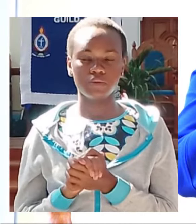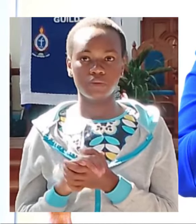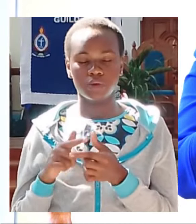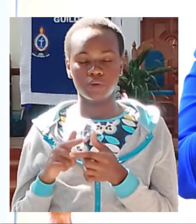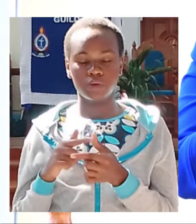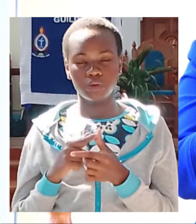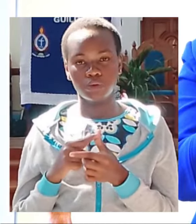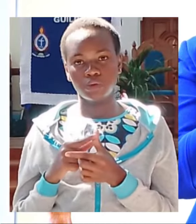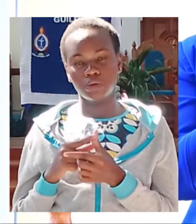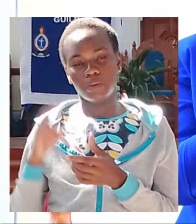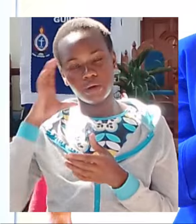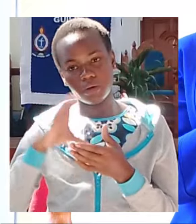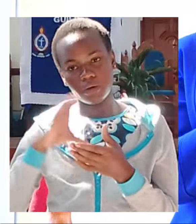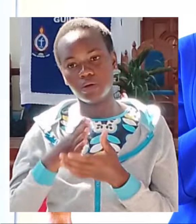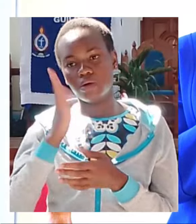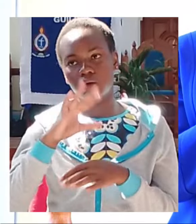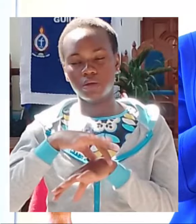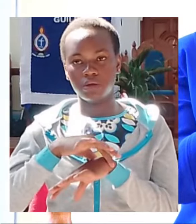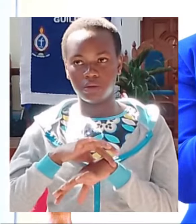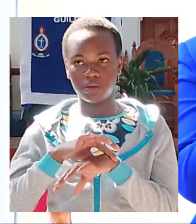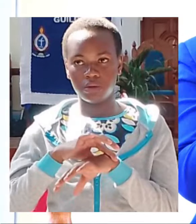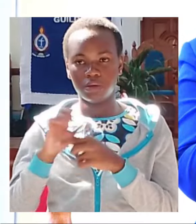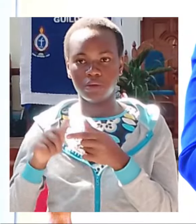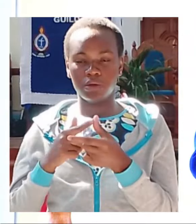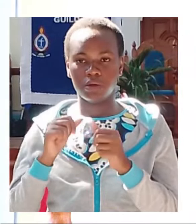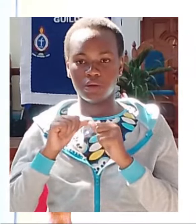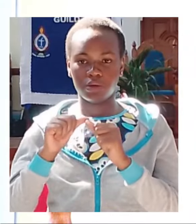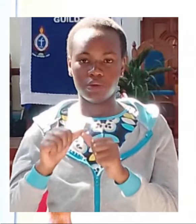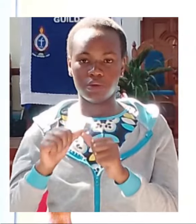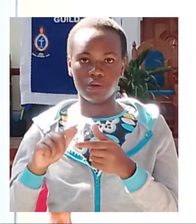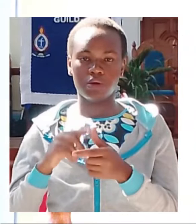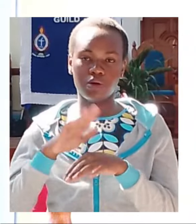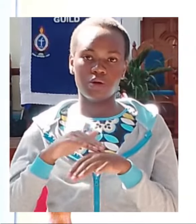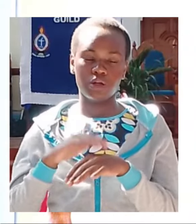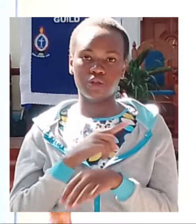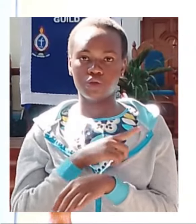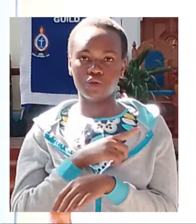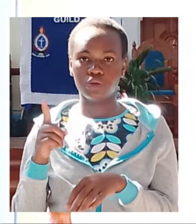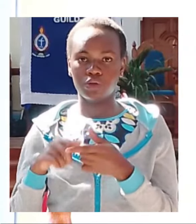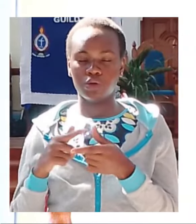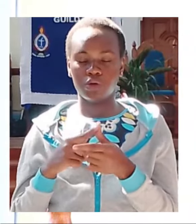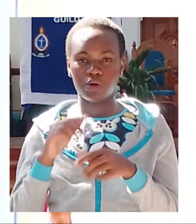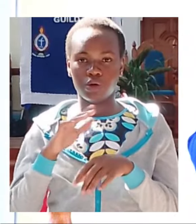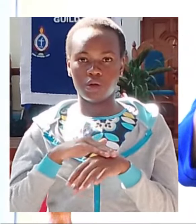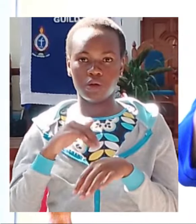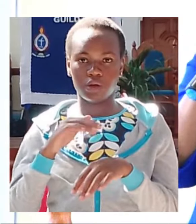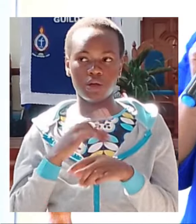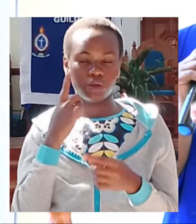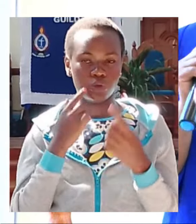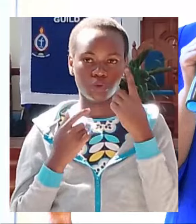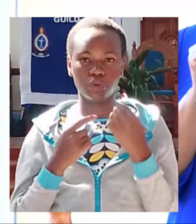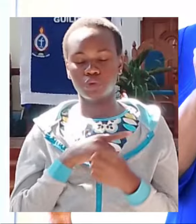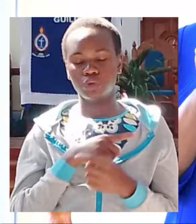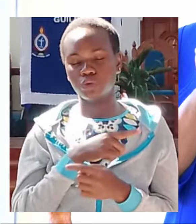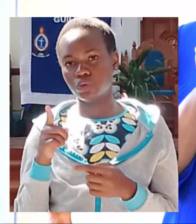Do you believe God enough to continue calling upon him, to continue crying to